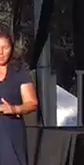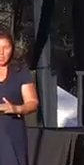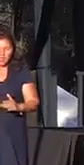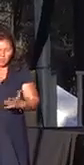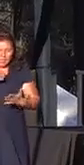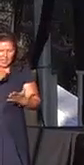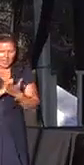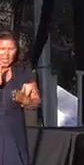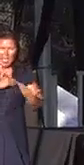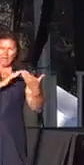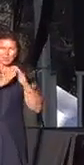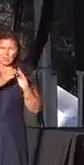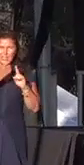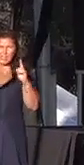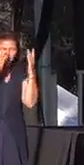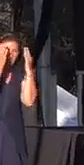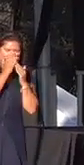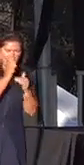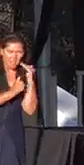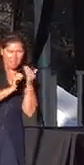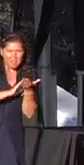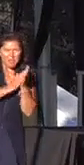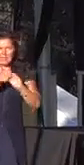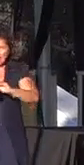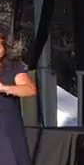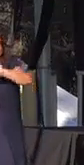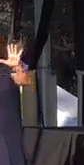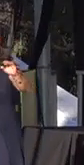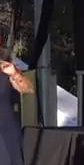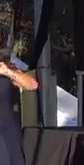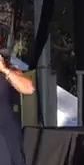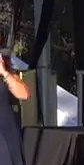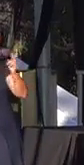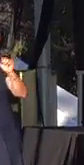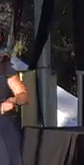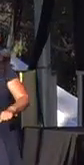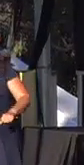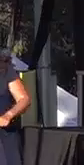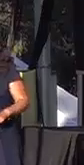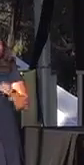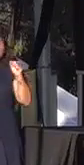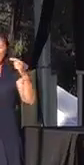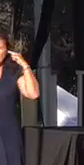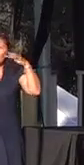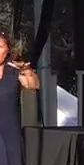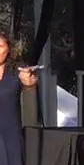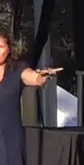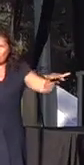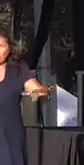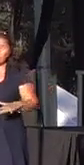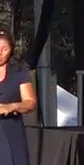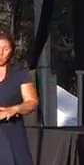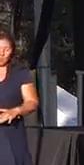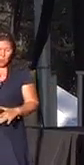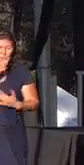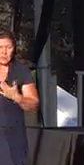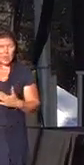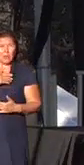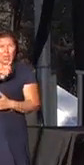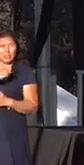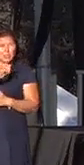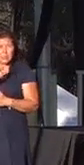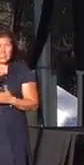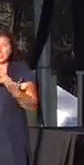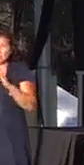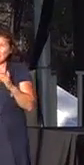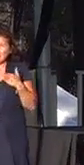of the shadows and into the daylight so that we could have a voice and be heard. Pride lets the LGBT community know that there's a place for them in society